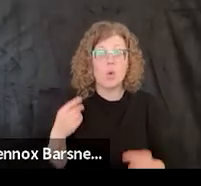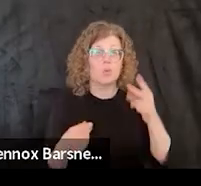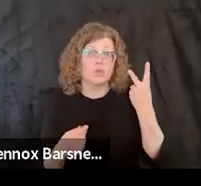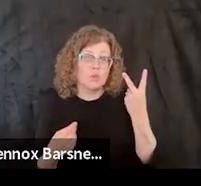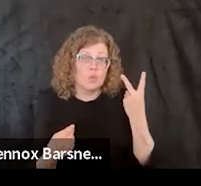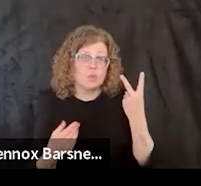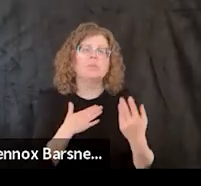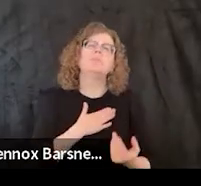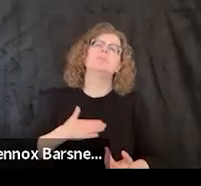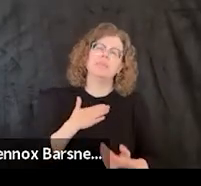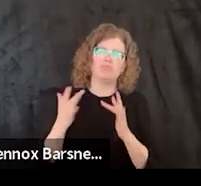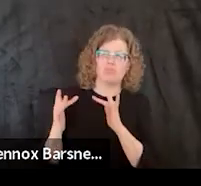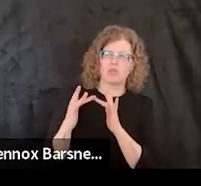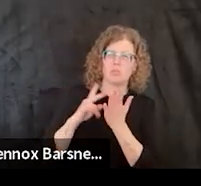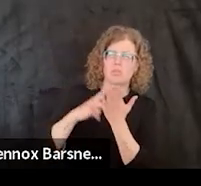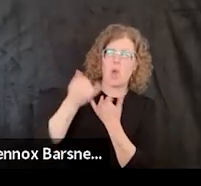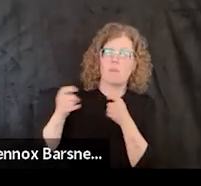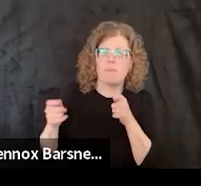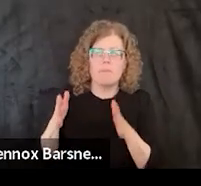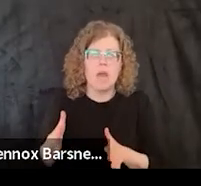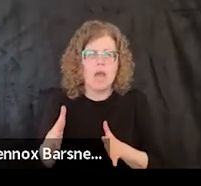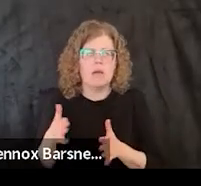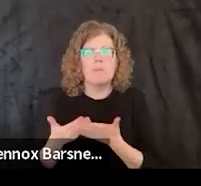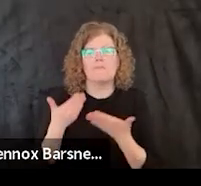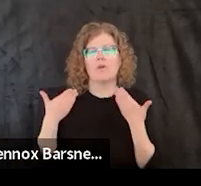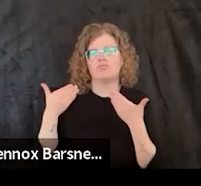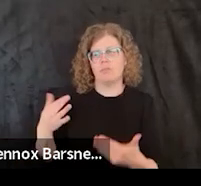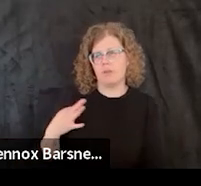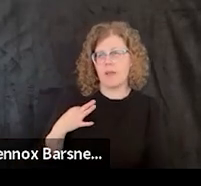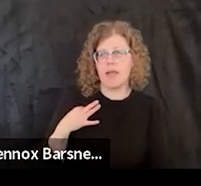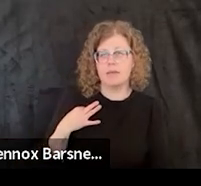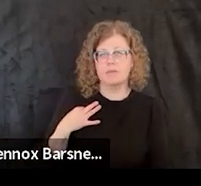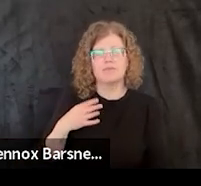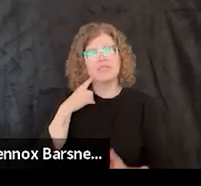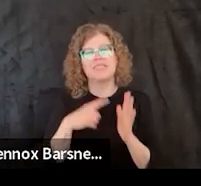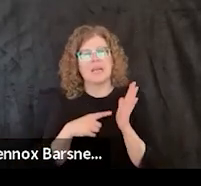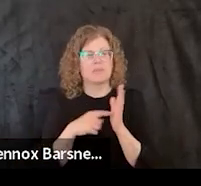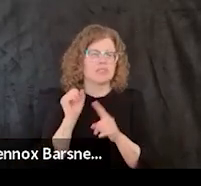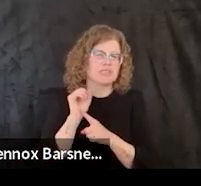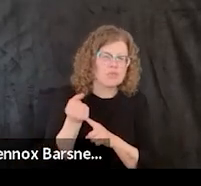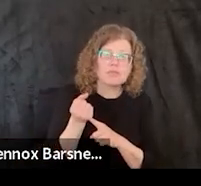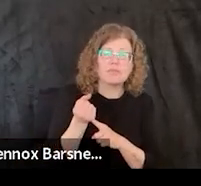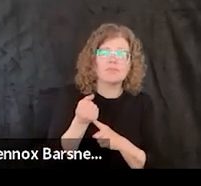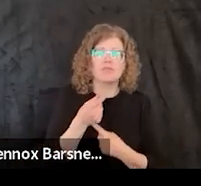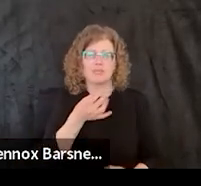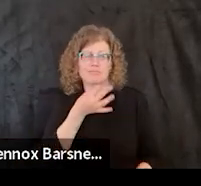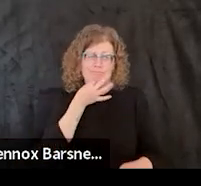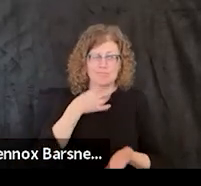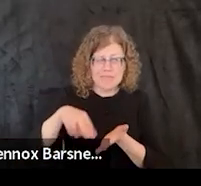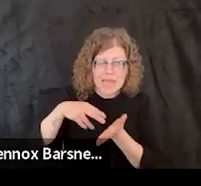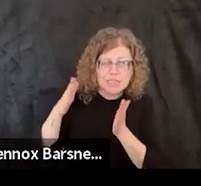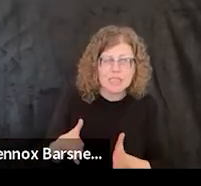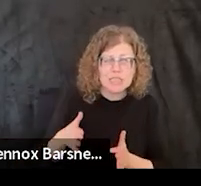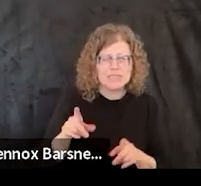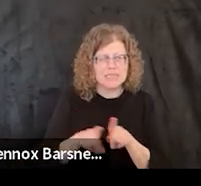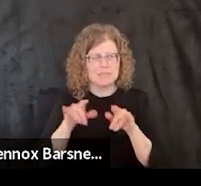specialist to discuss before applying. For example, if you are a dancer who is producing a documentary